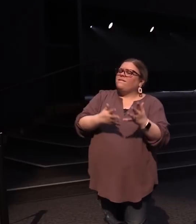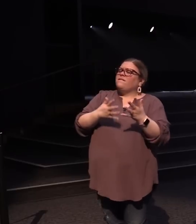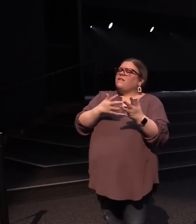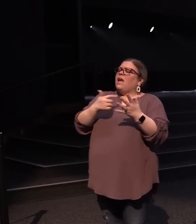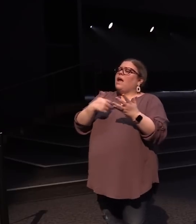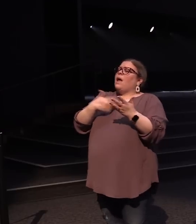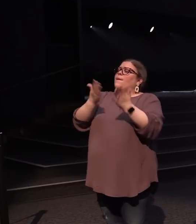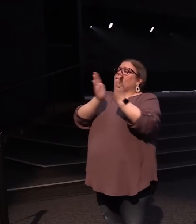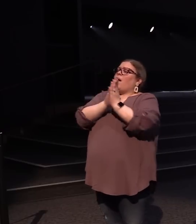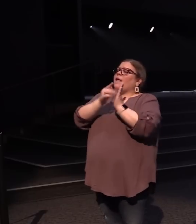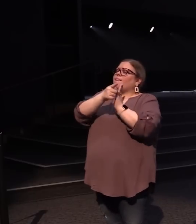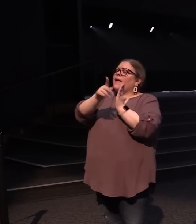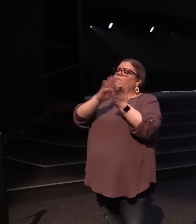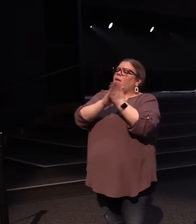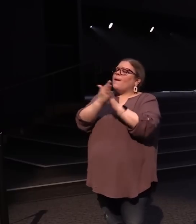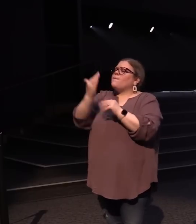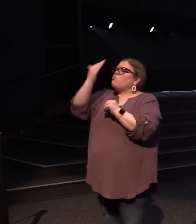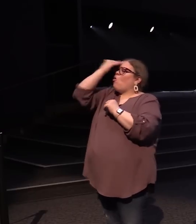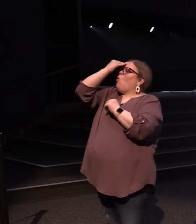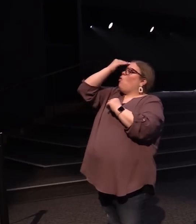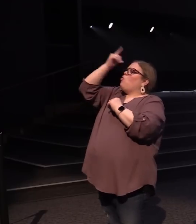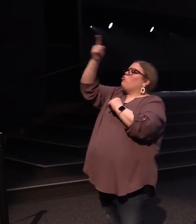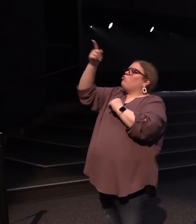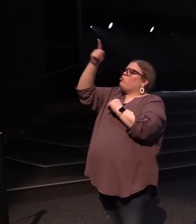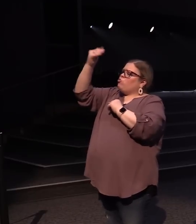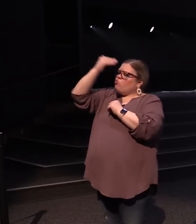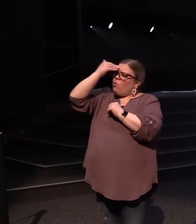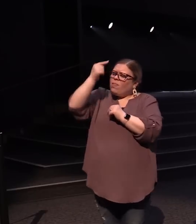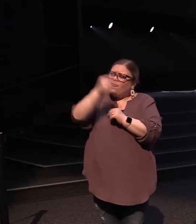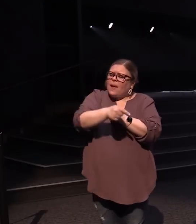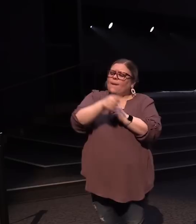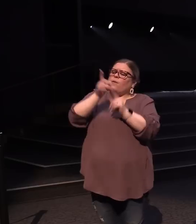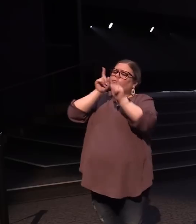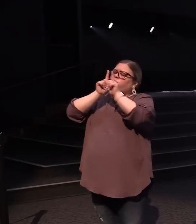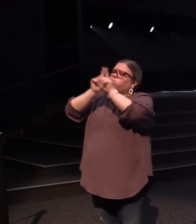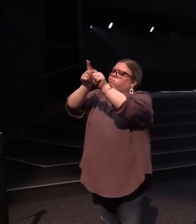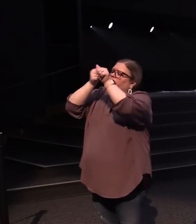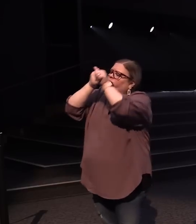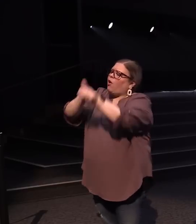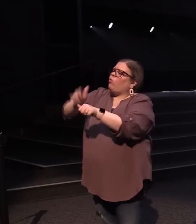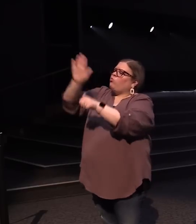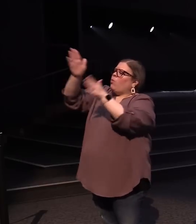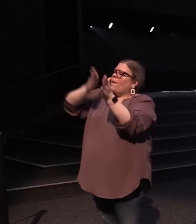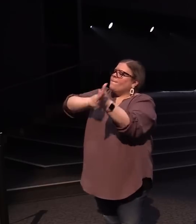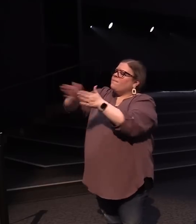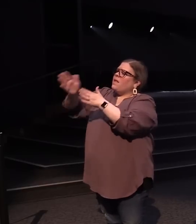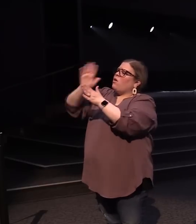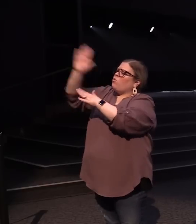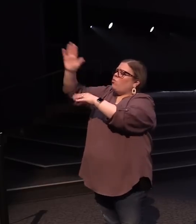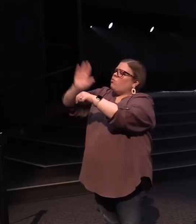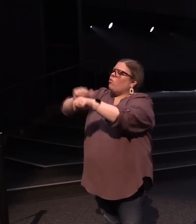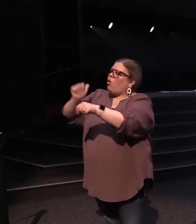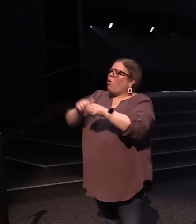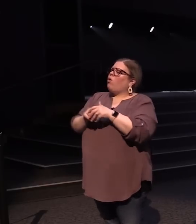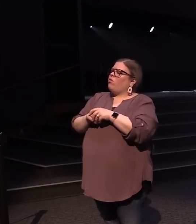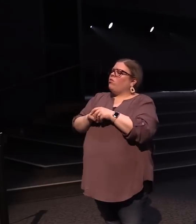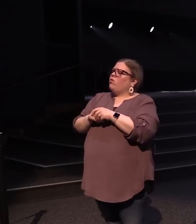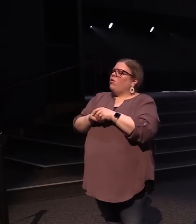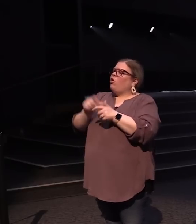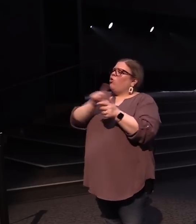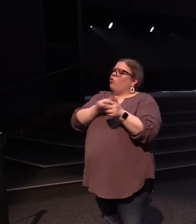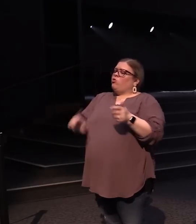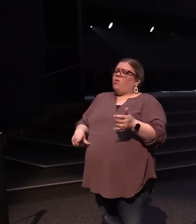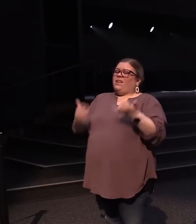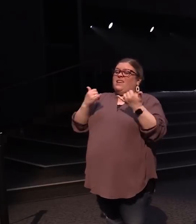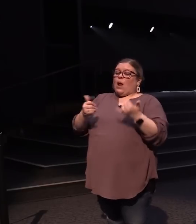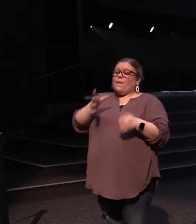make yourself known to them and that they would know you, that they would walk in your purposes, that they would walk in your call, Lord. And Lord, we lift